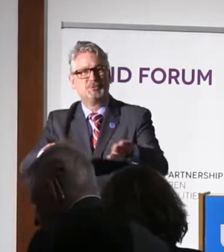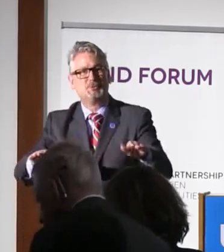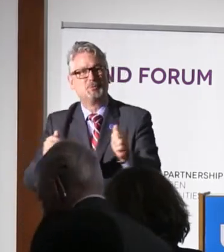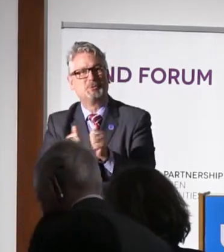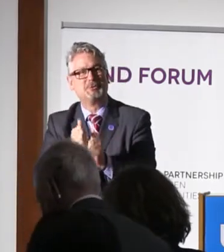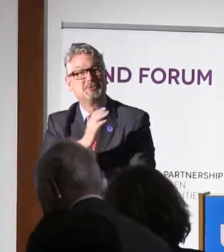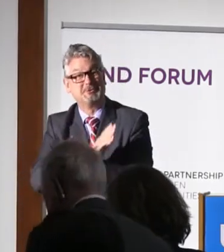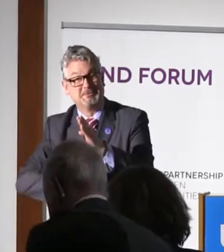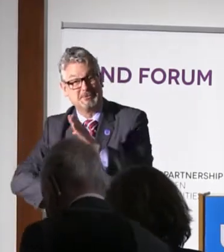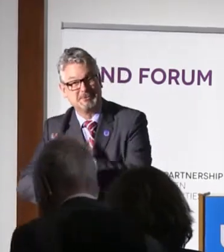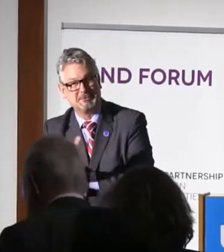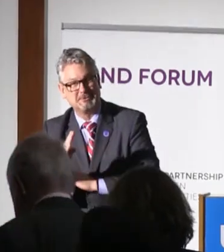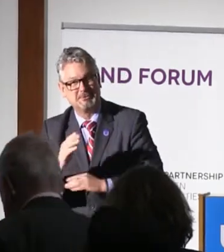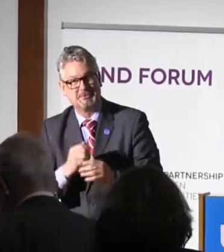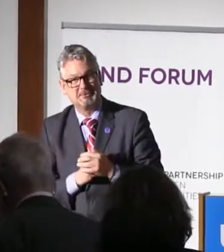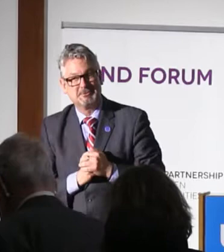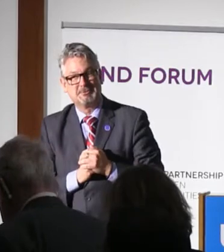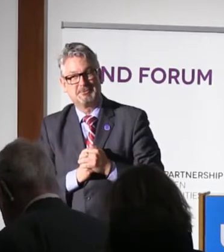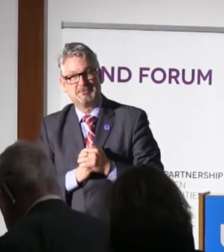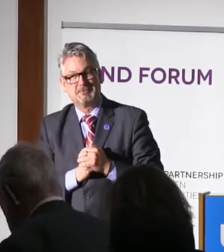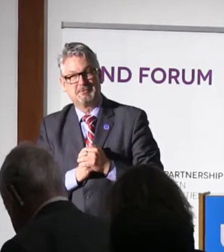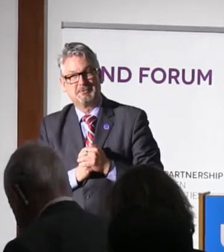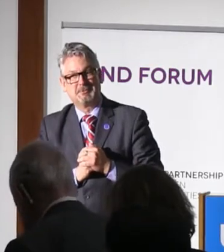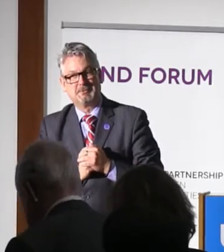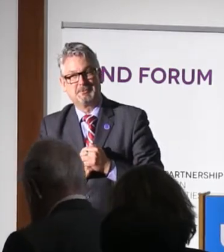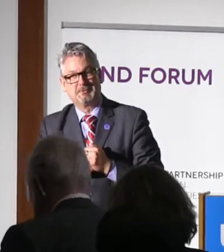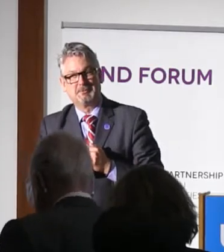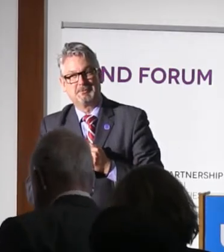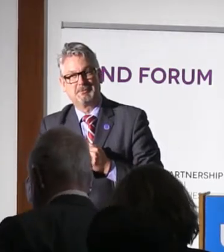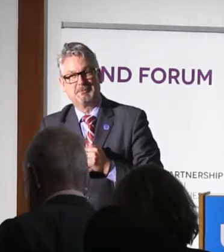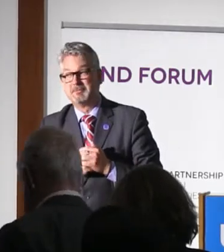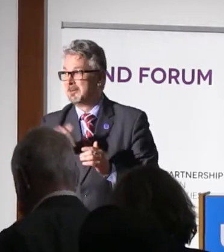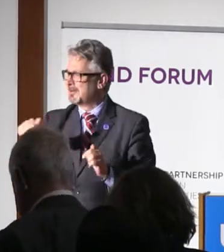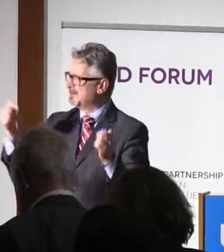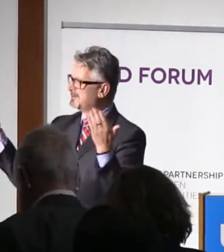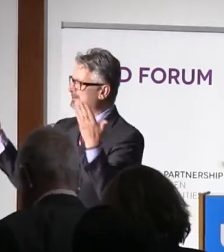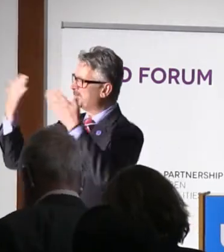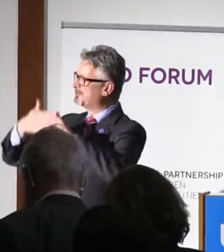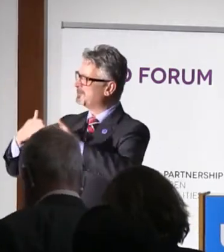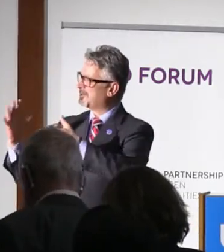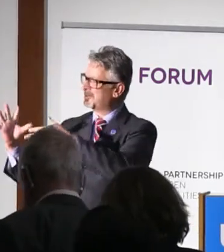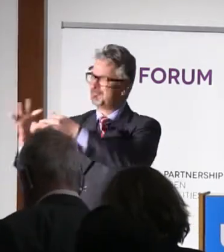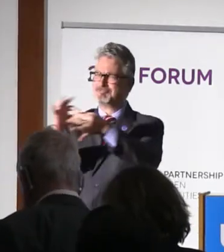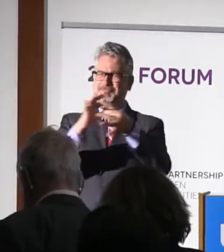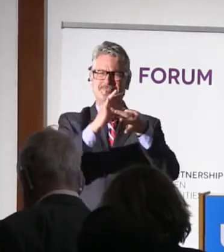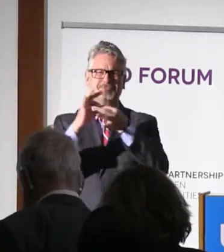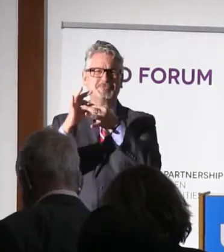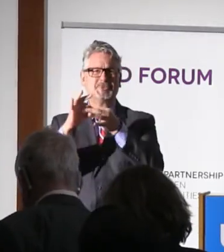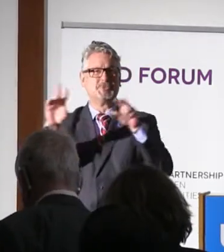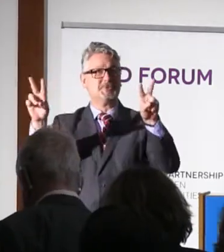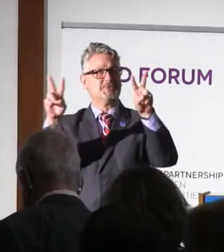these partnerships that are developing on the behalf of children with disabilities.